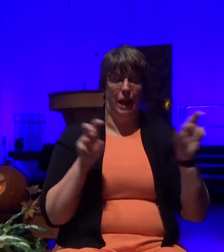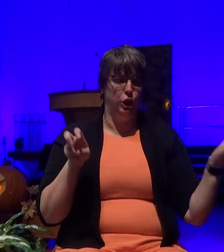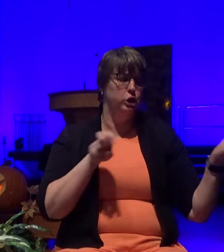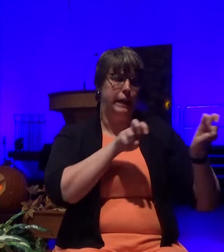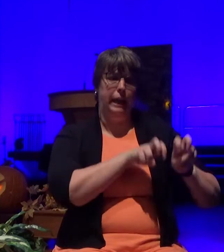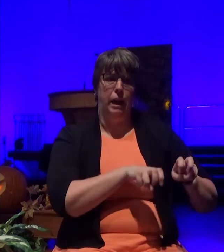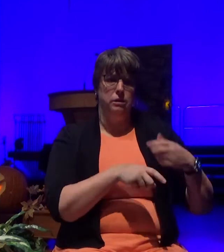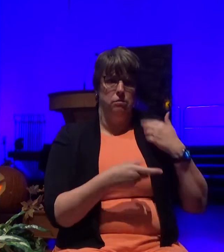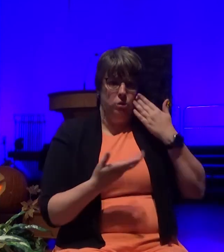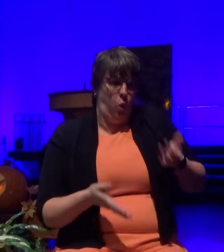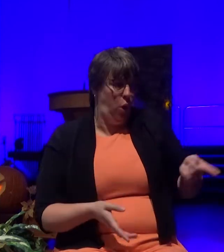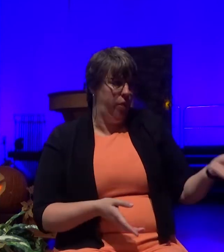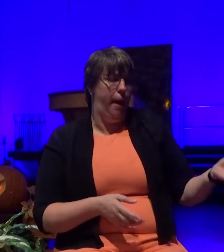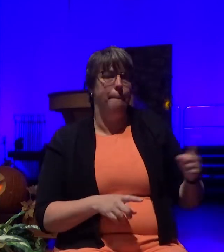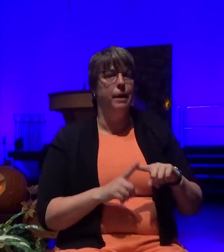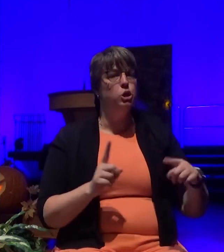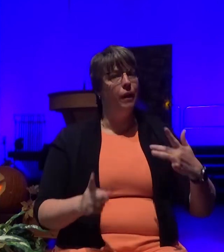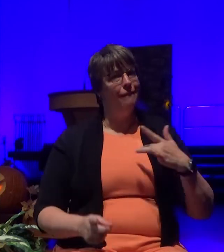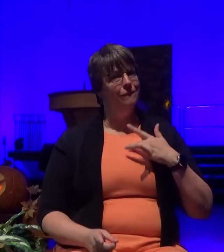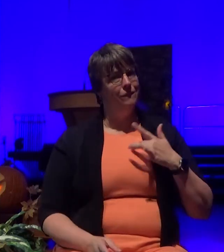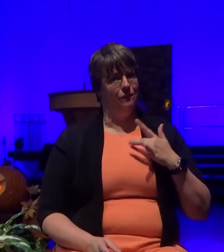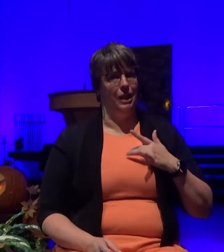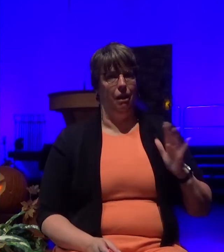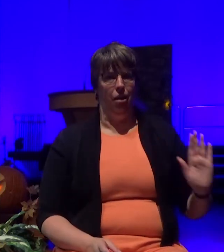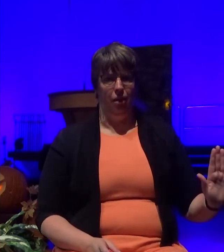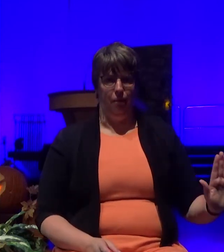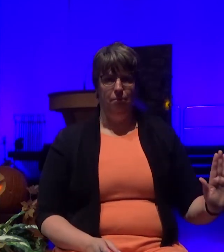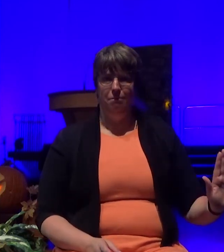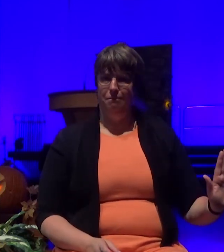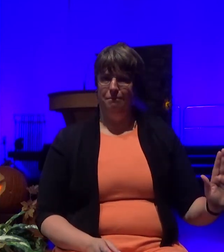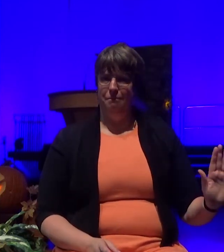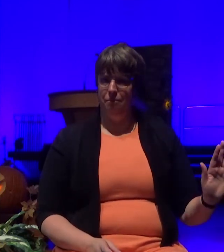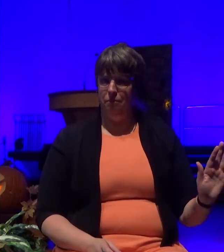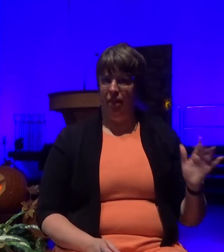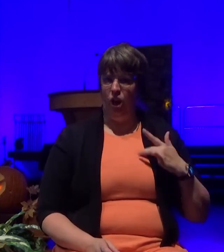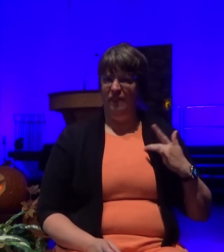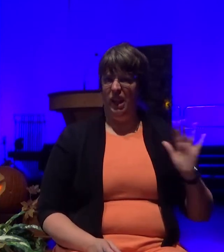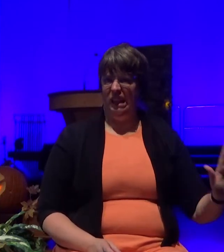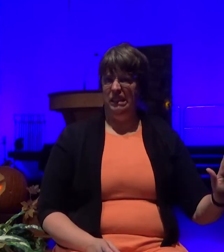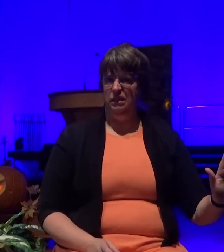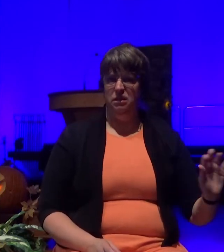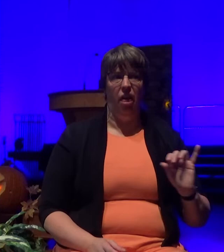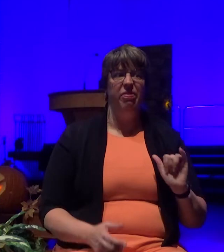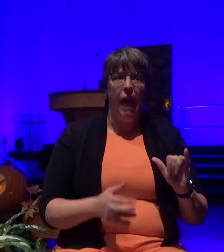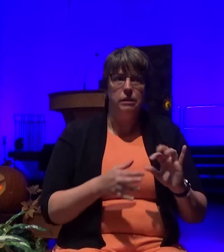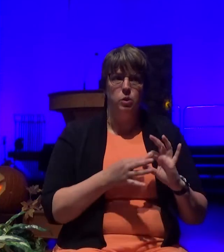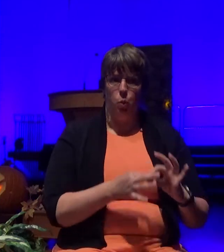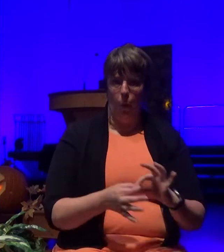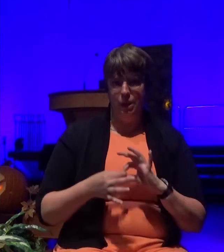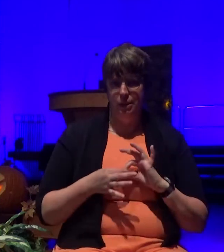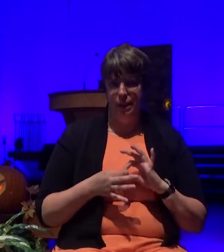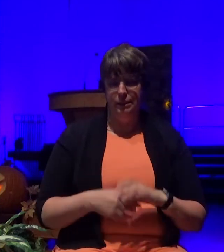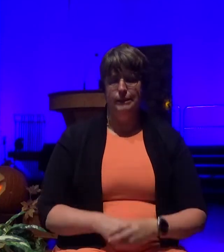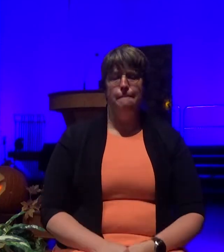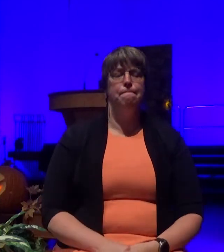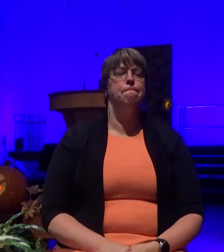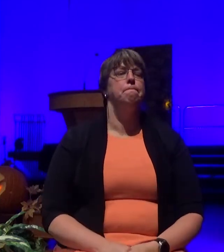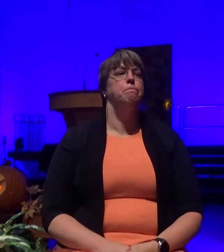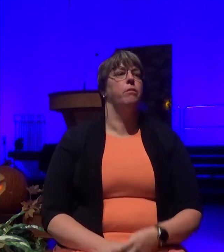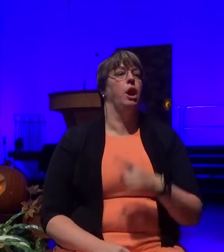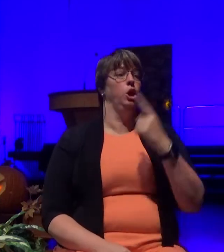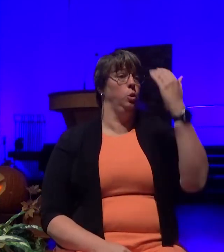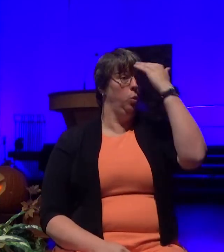and you can feel some of what they're feeling. That's oneness. That's connectedness. You know